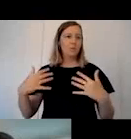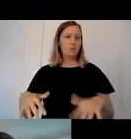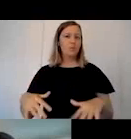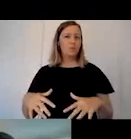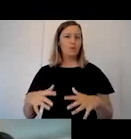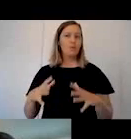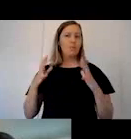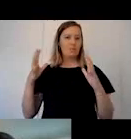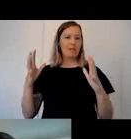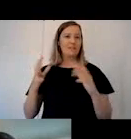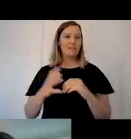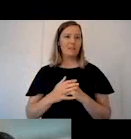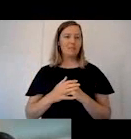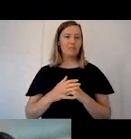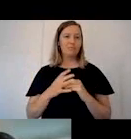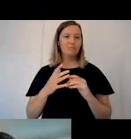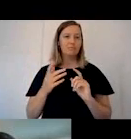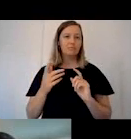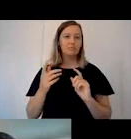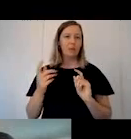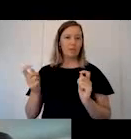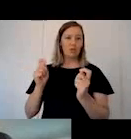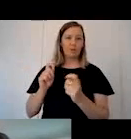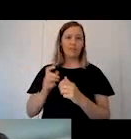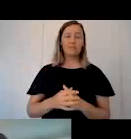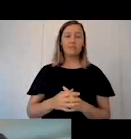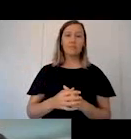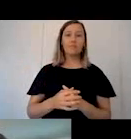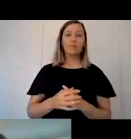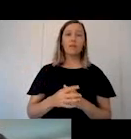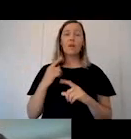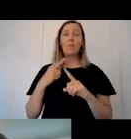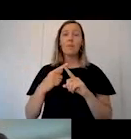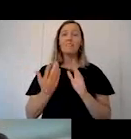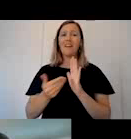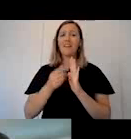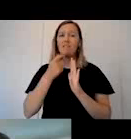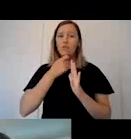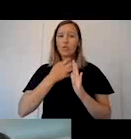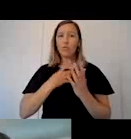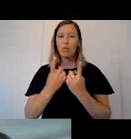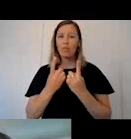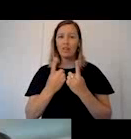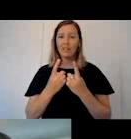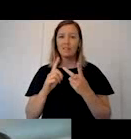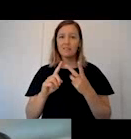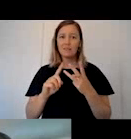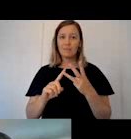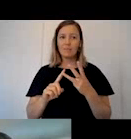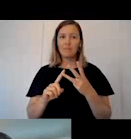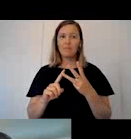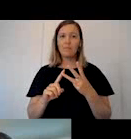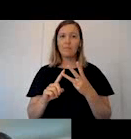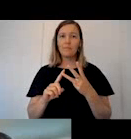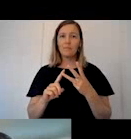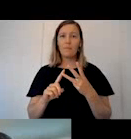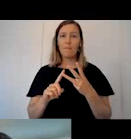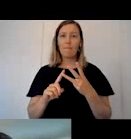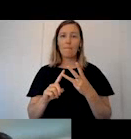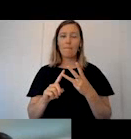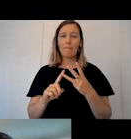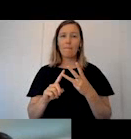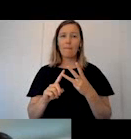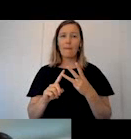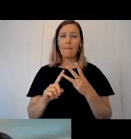movement. And then I just wanted to add a couple of things in case I don't have the opportunity at the end.